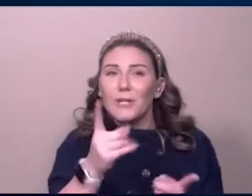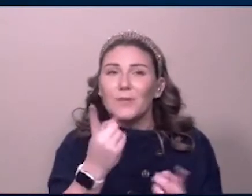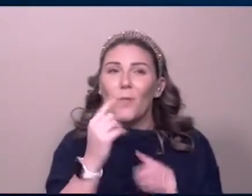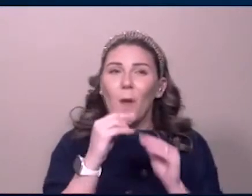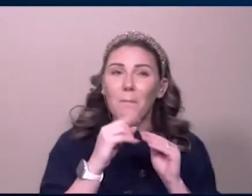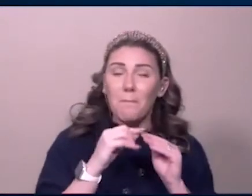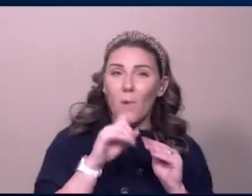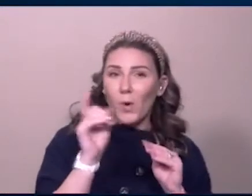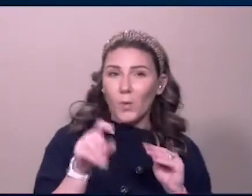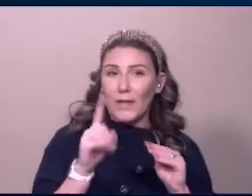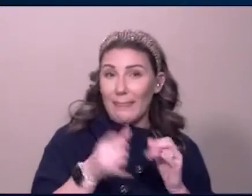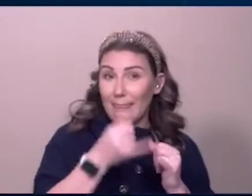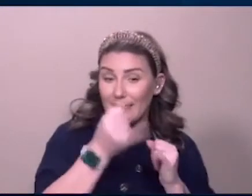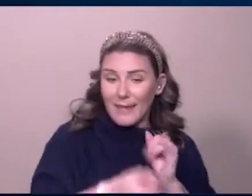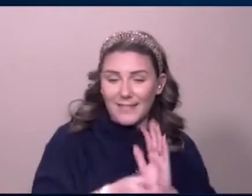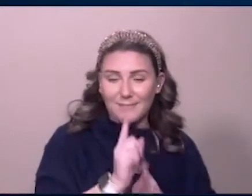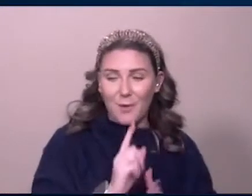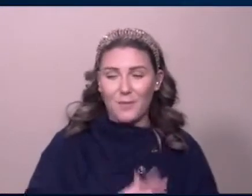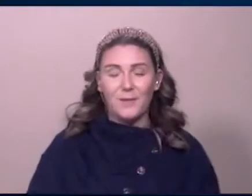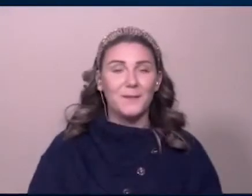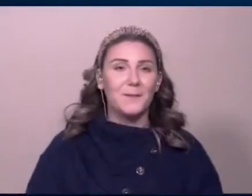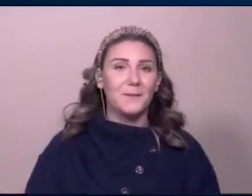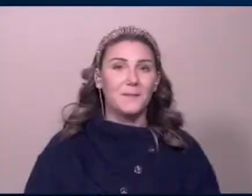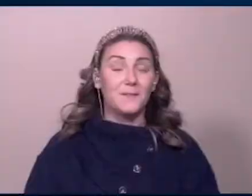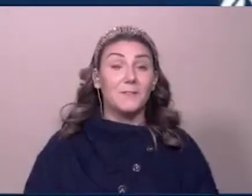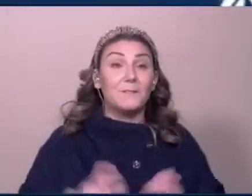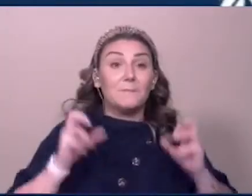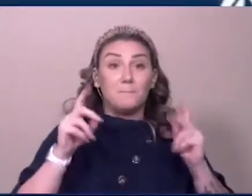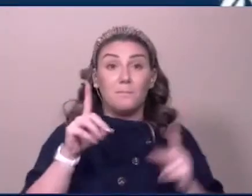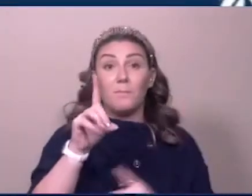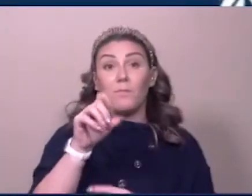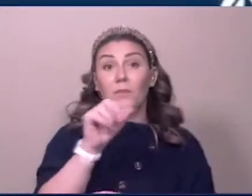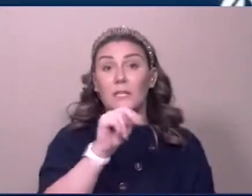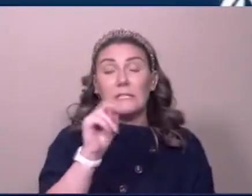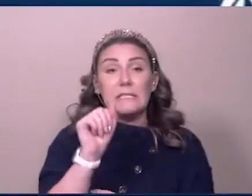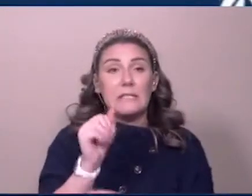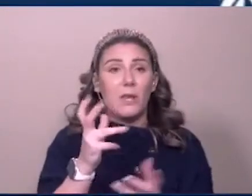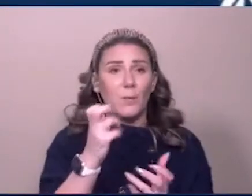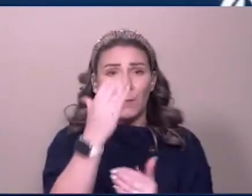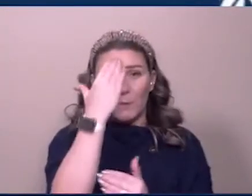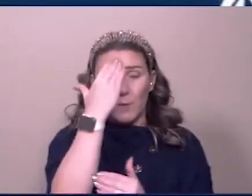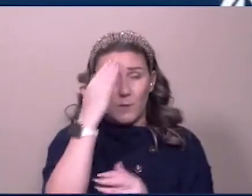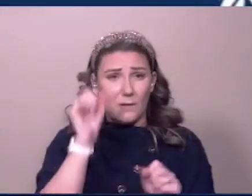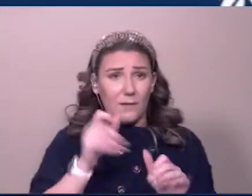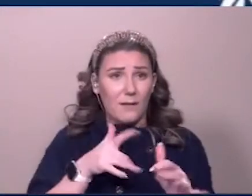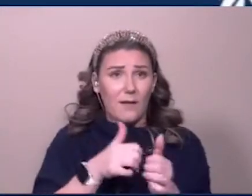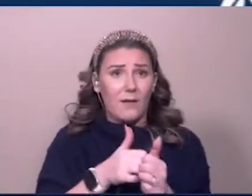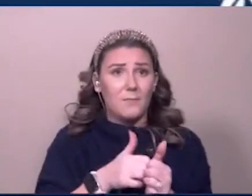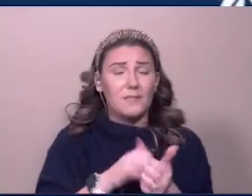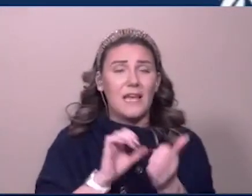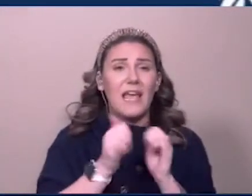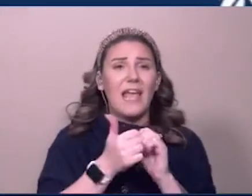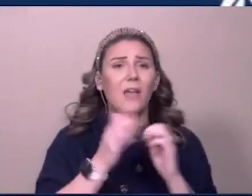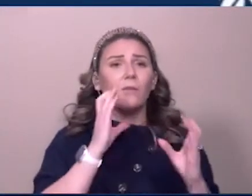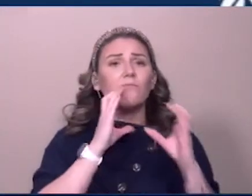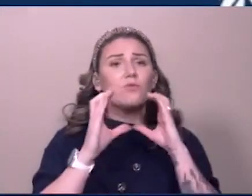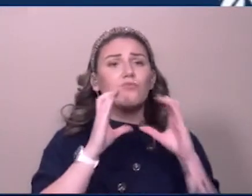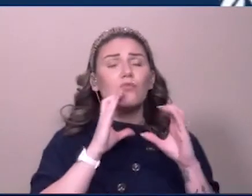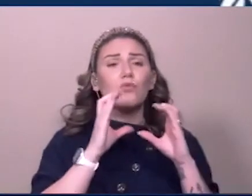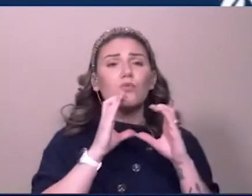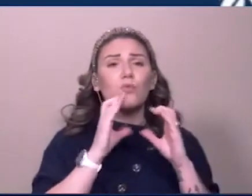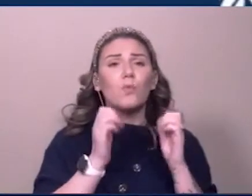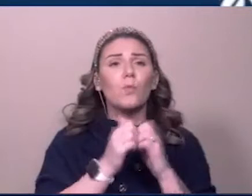is your last moment. Go. Okay, so Donna wants to know if you could just update us on how we have been communicating with